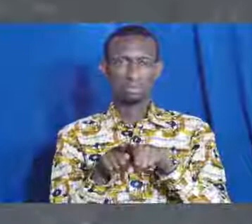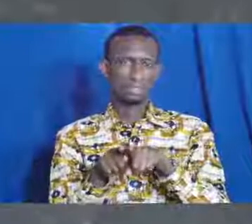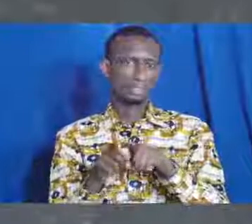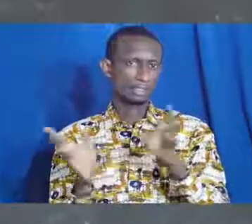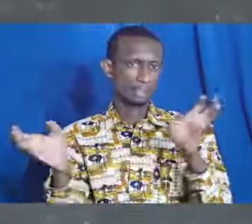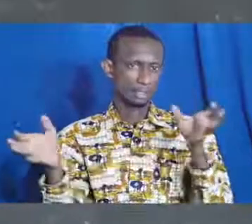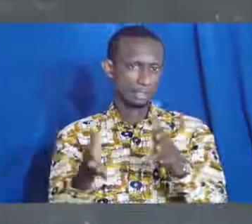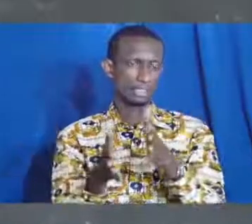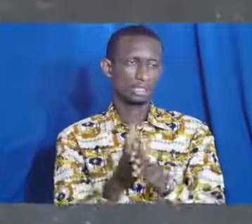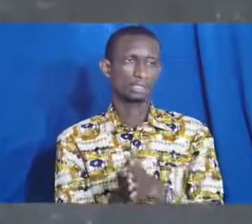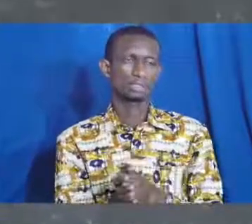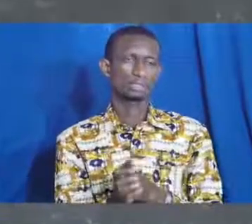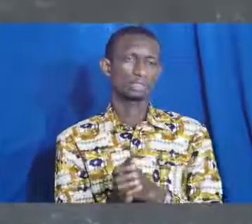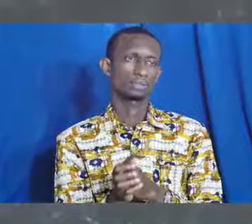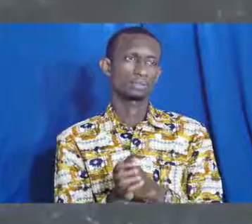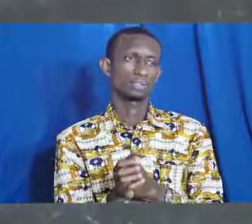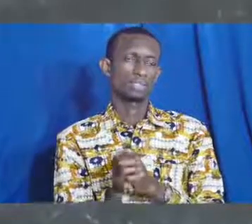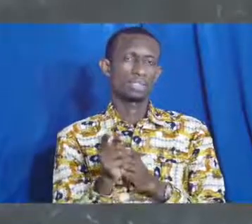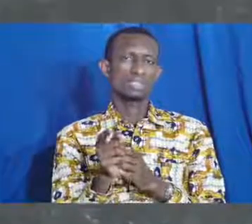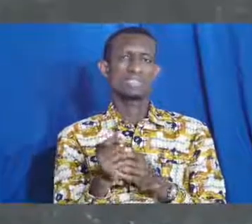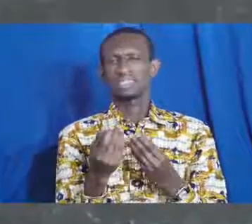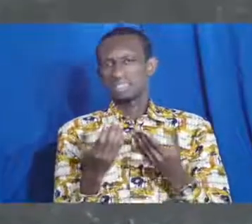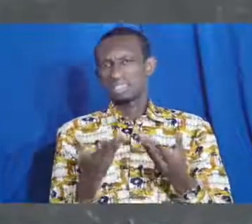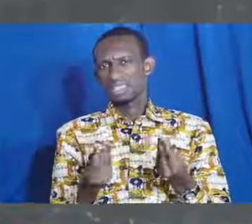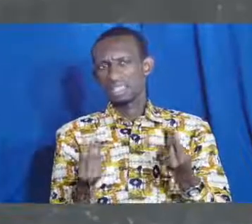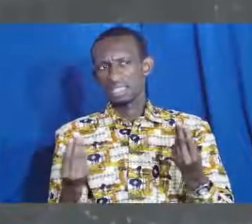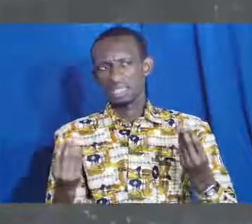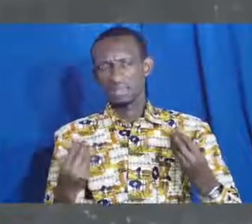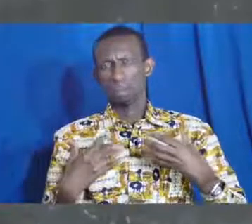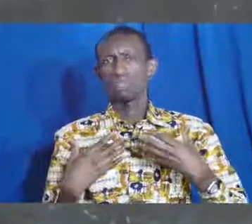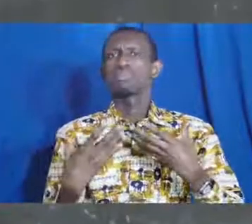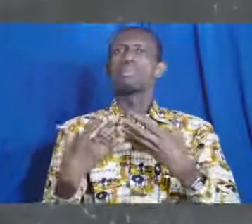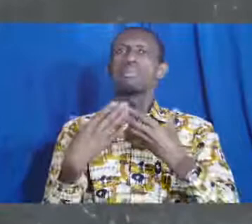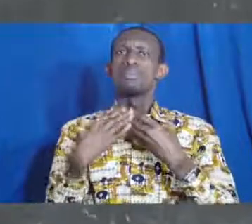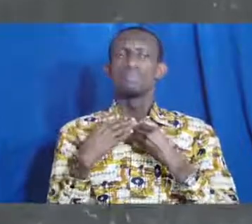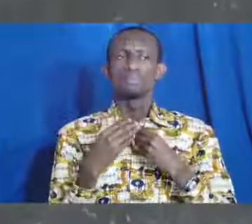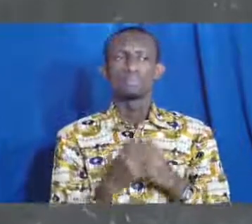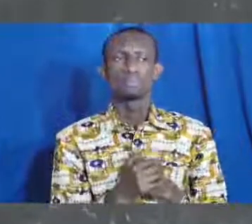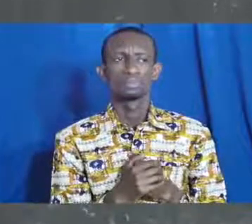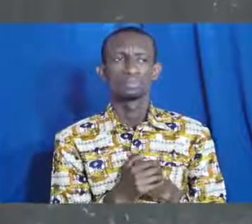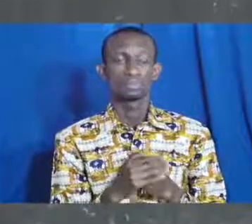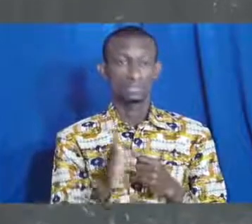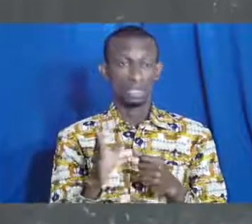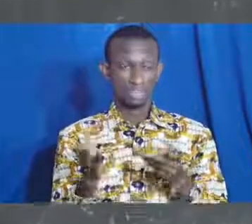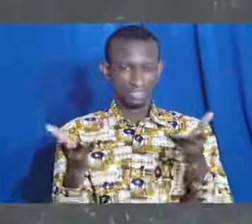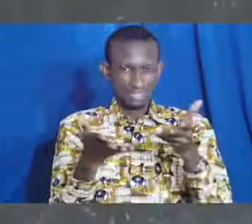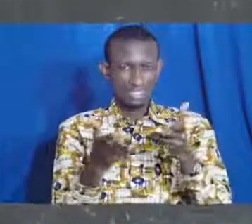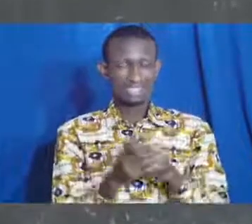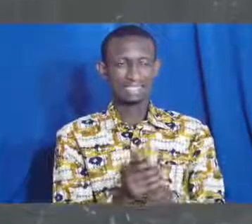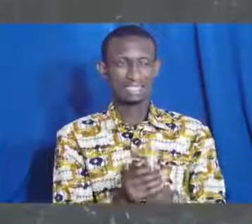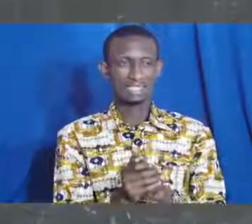converted into glucose for easy absorption. So the starch or the glucose